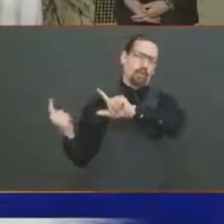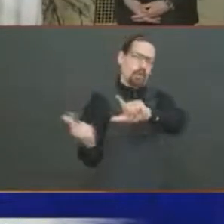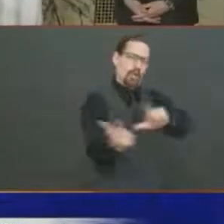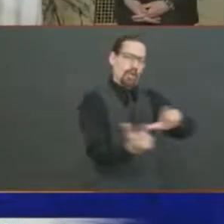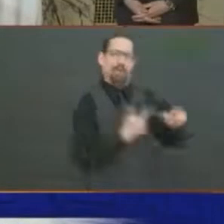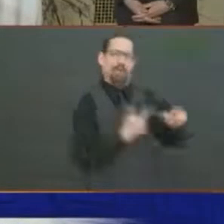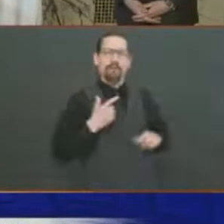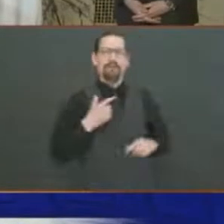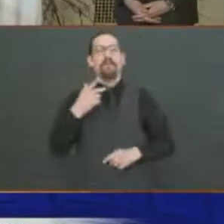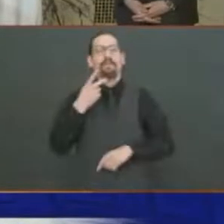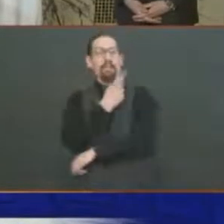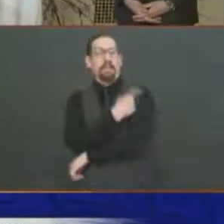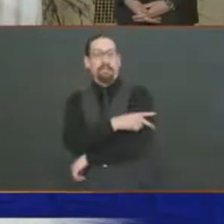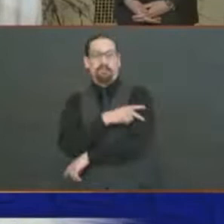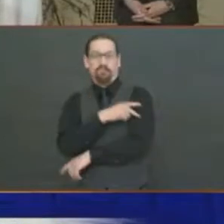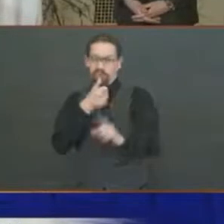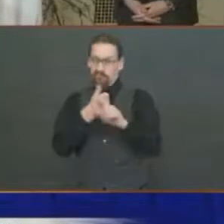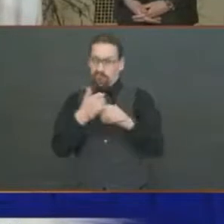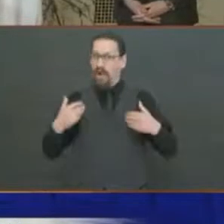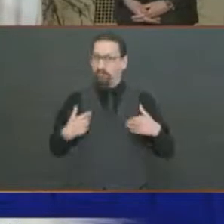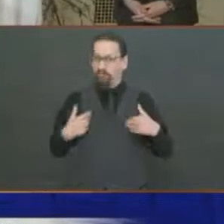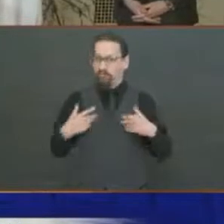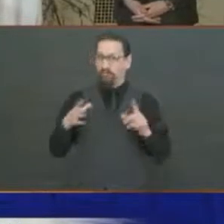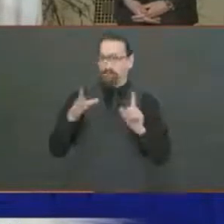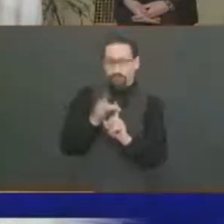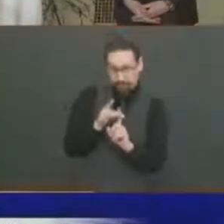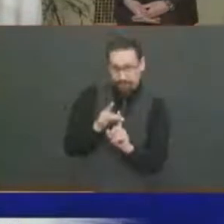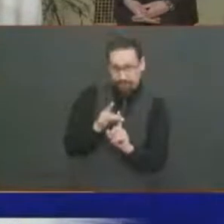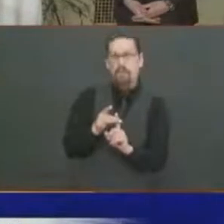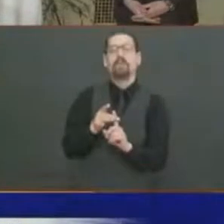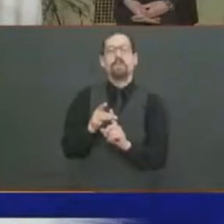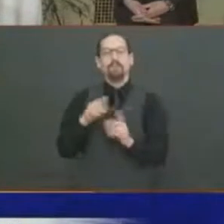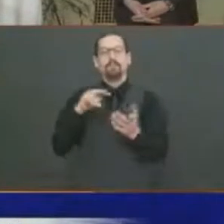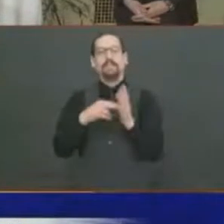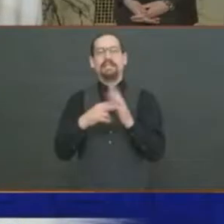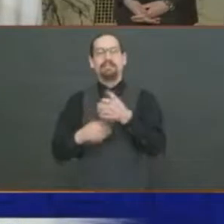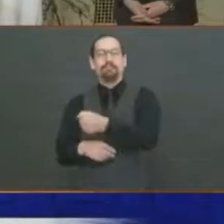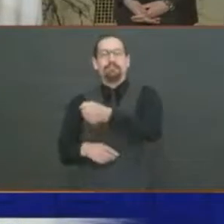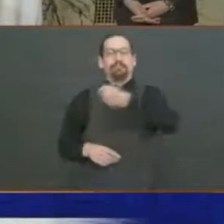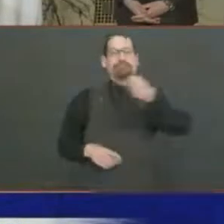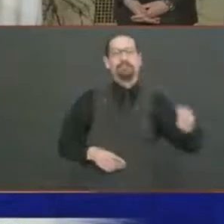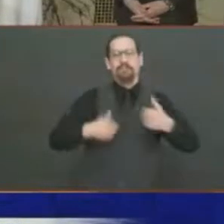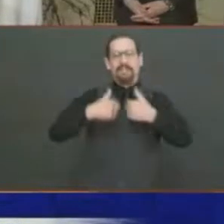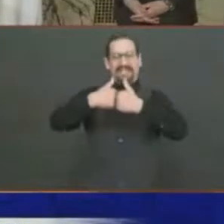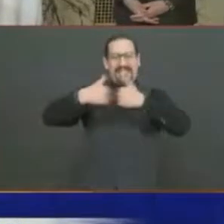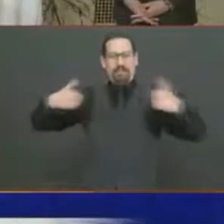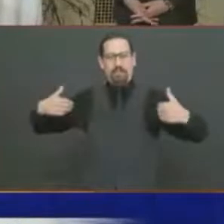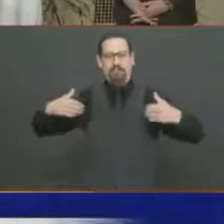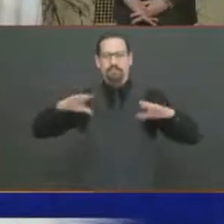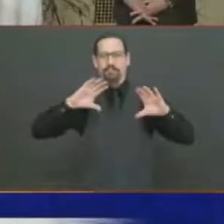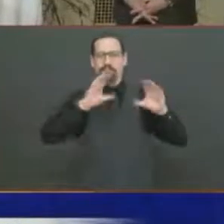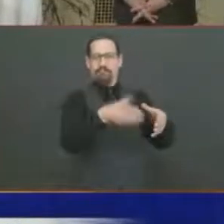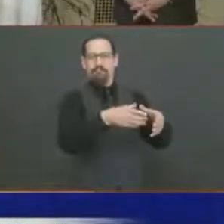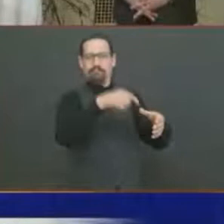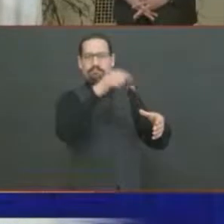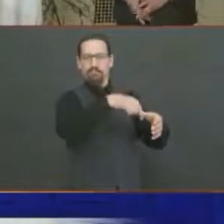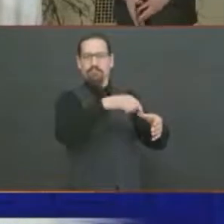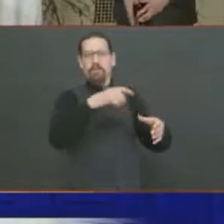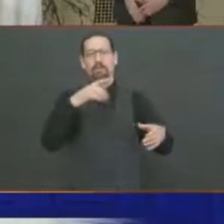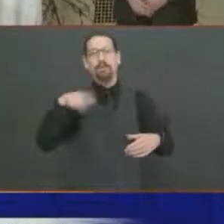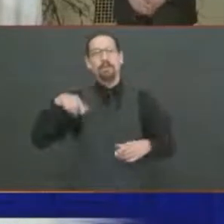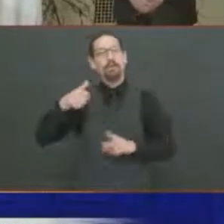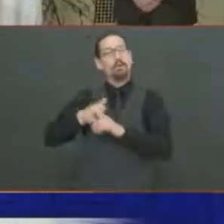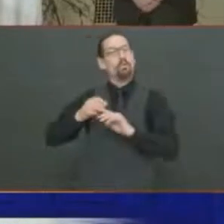COVID-19 into one area and the patients who don't into another area. Aggressive